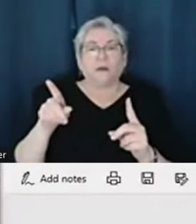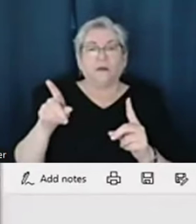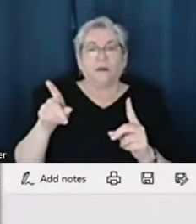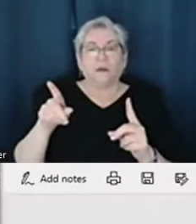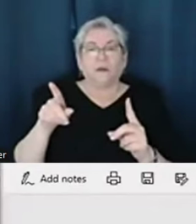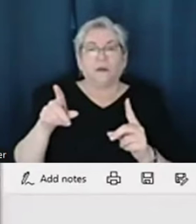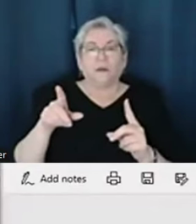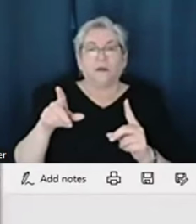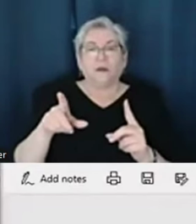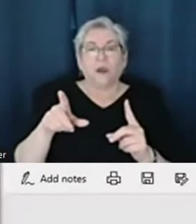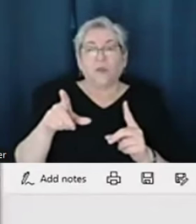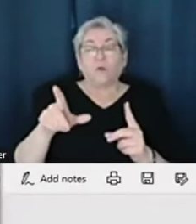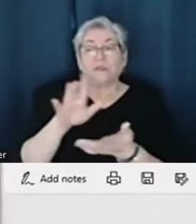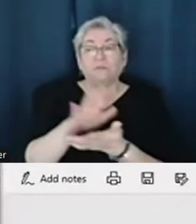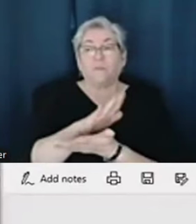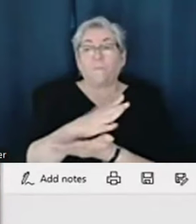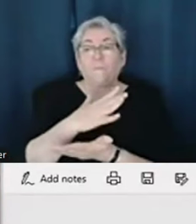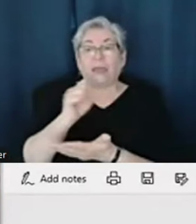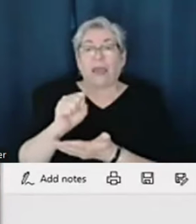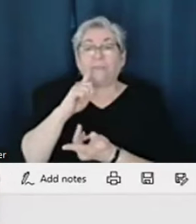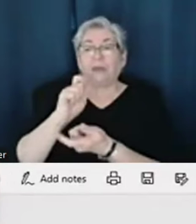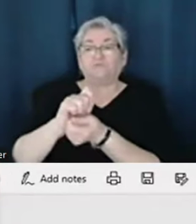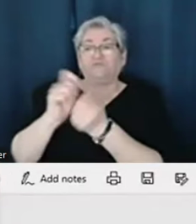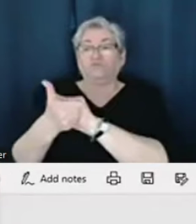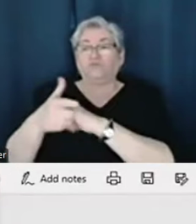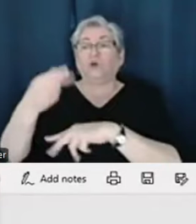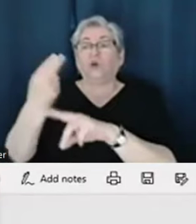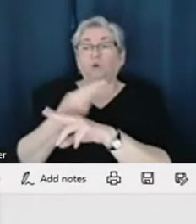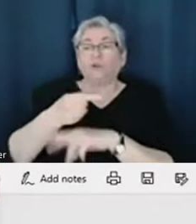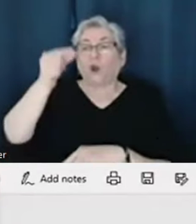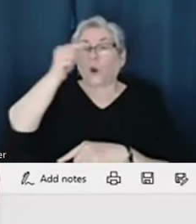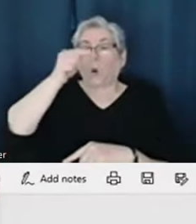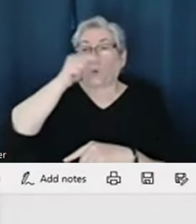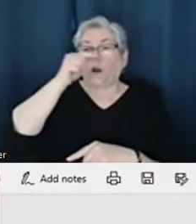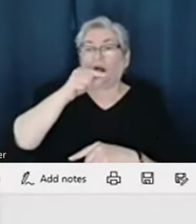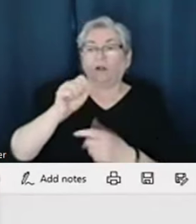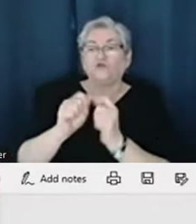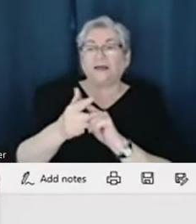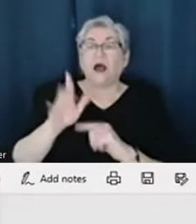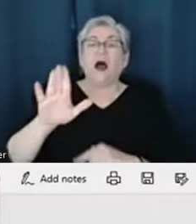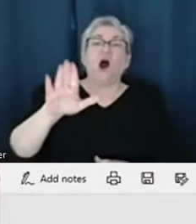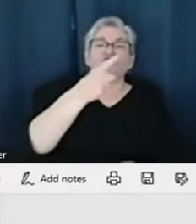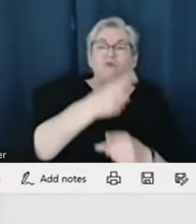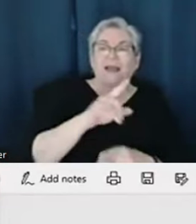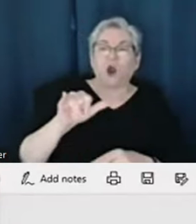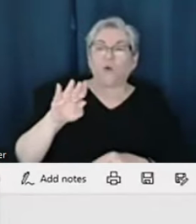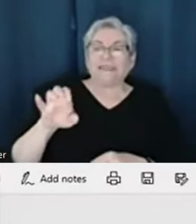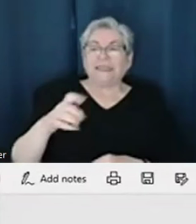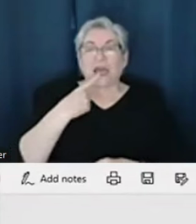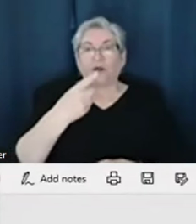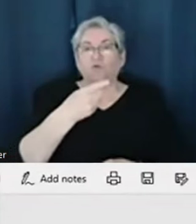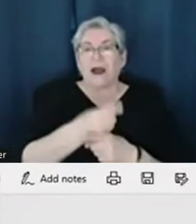be translated using Google Translate. Thank you, Rick. Yes, I forget about that, and that's such a helpful piece.